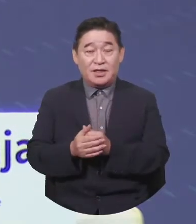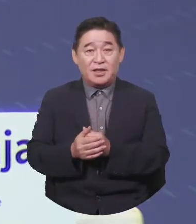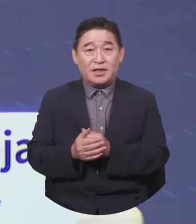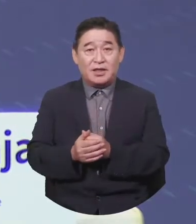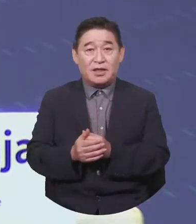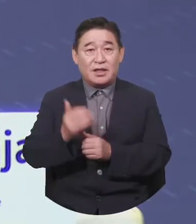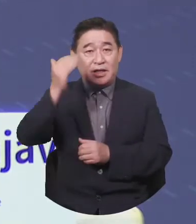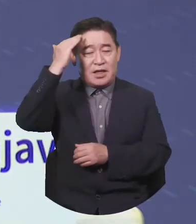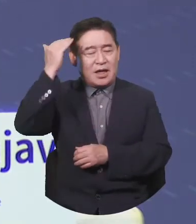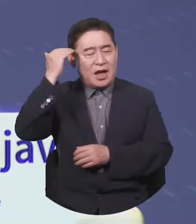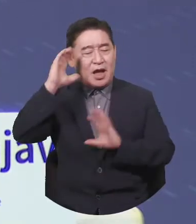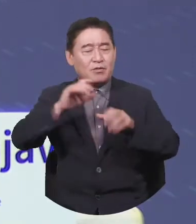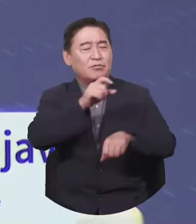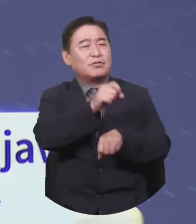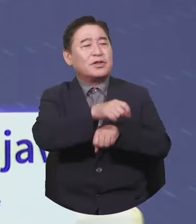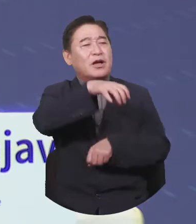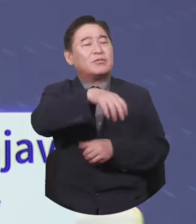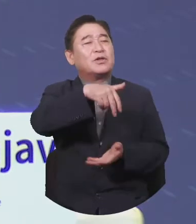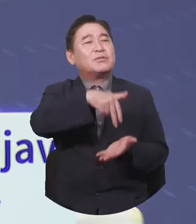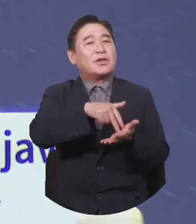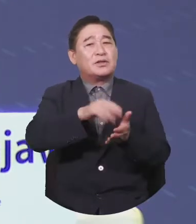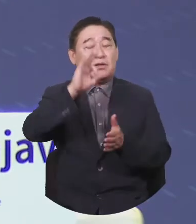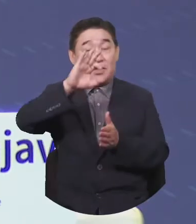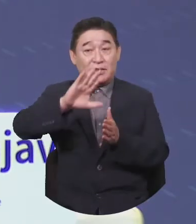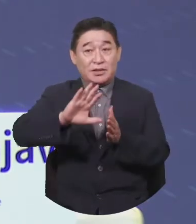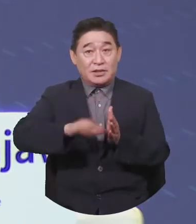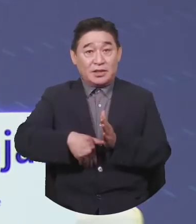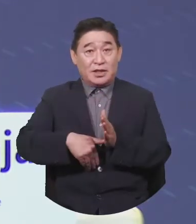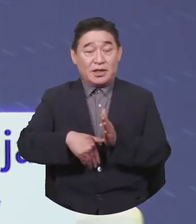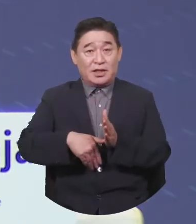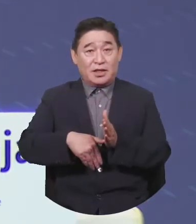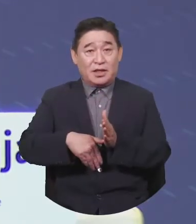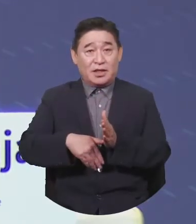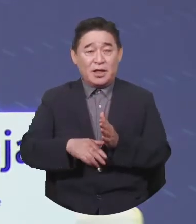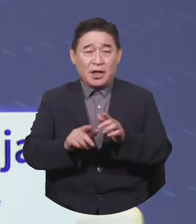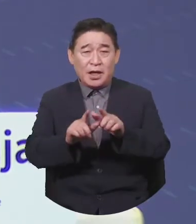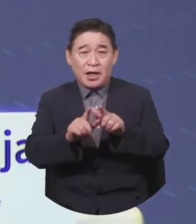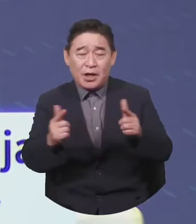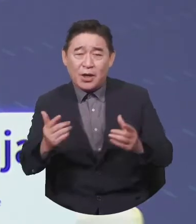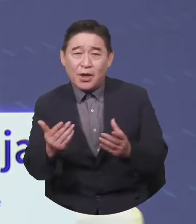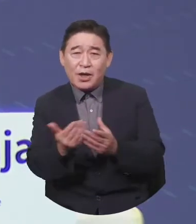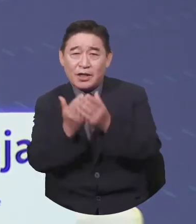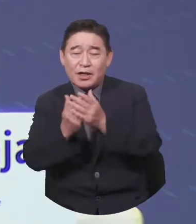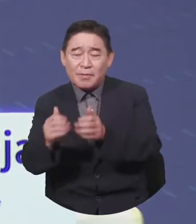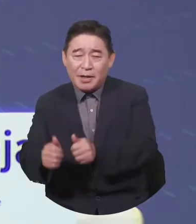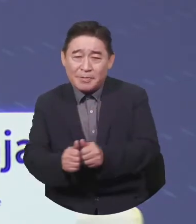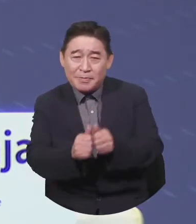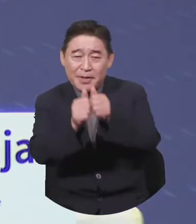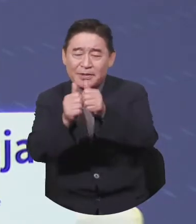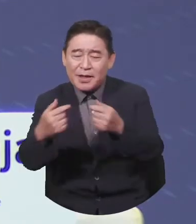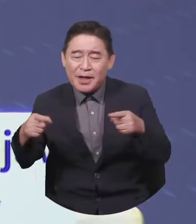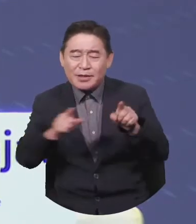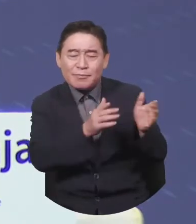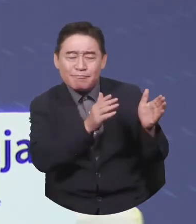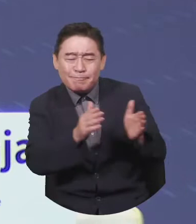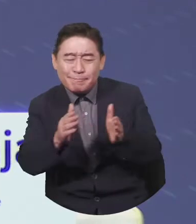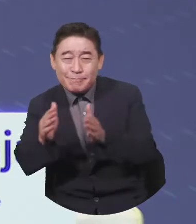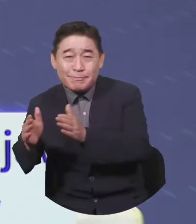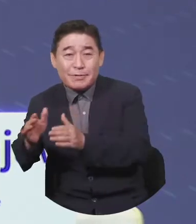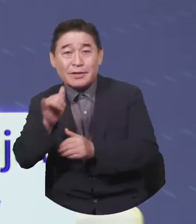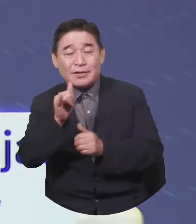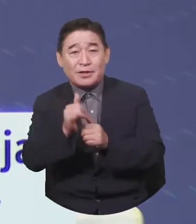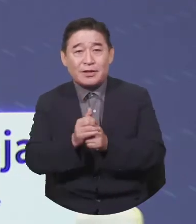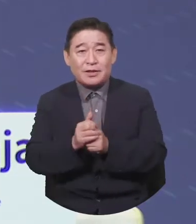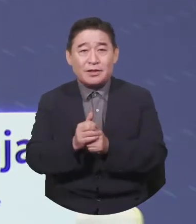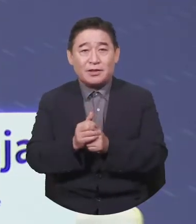been organizing jointly with a number of our development partners in Northeast Asia.